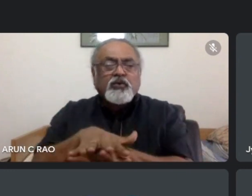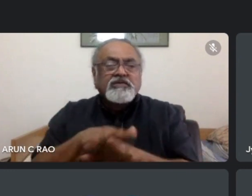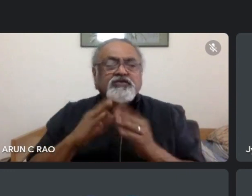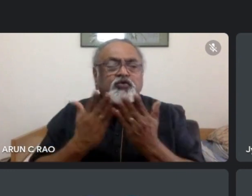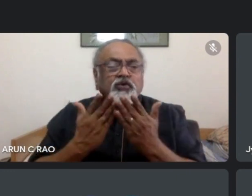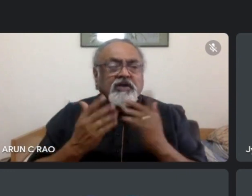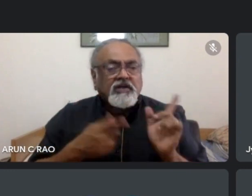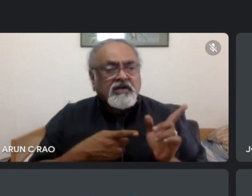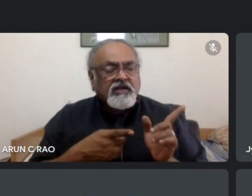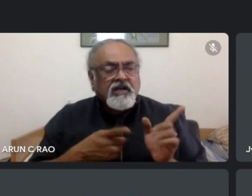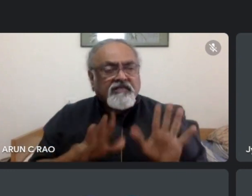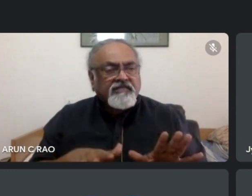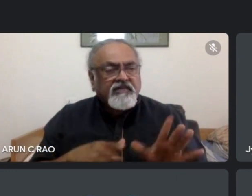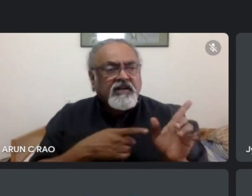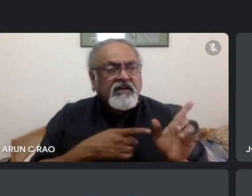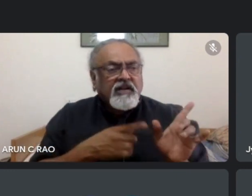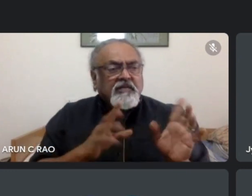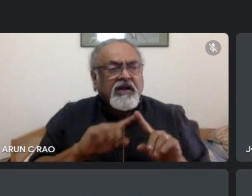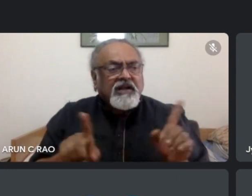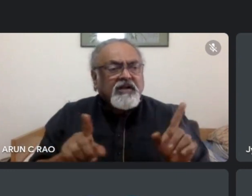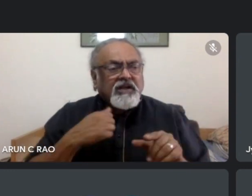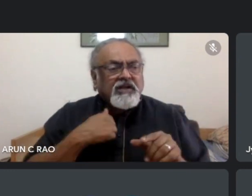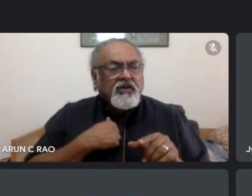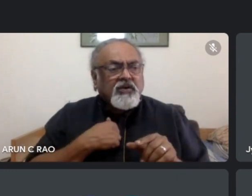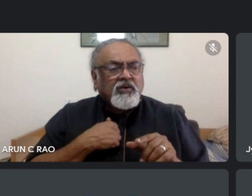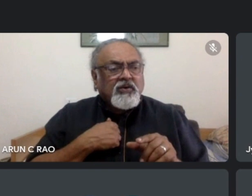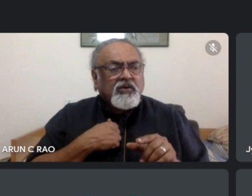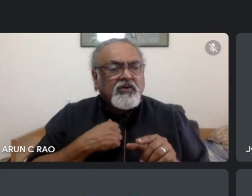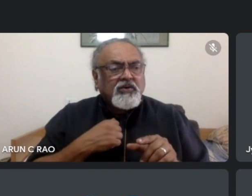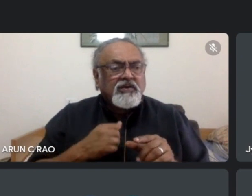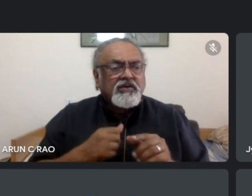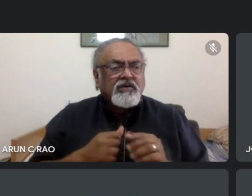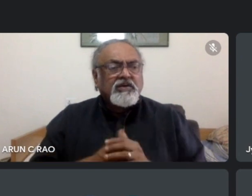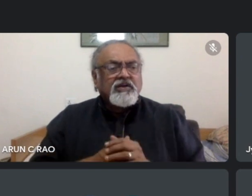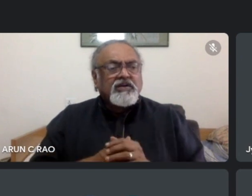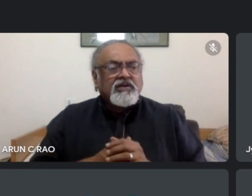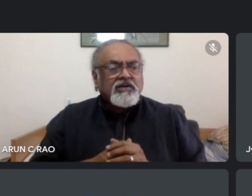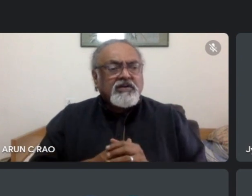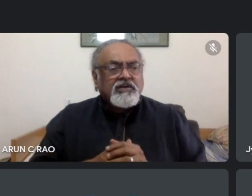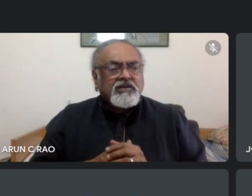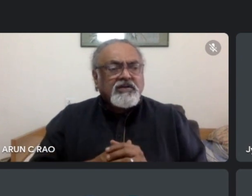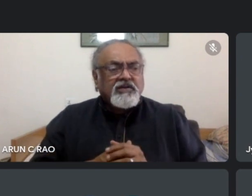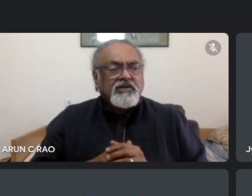Is you're just desensitized to